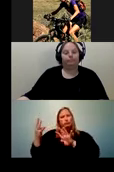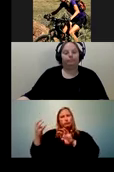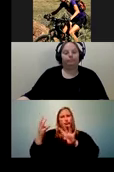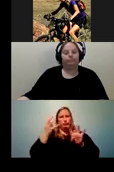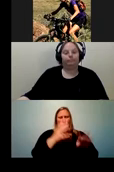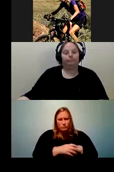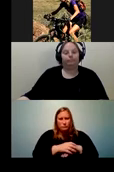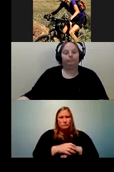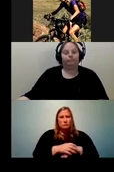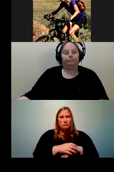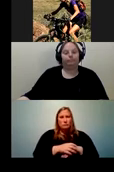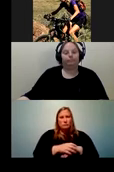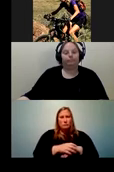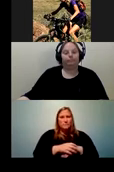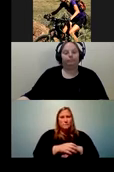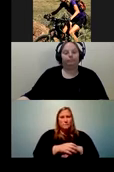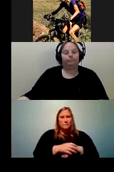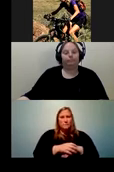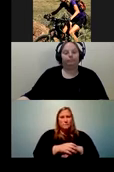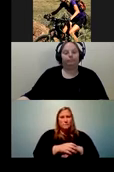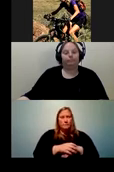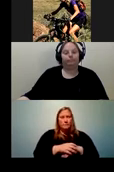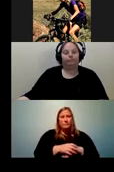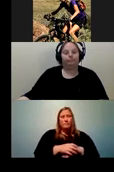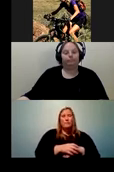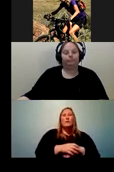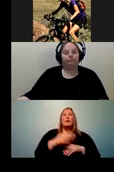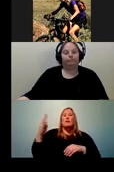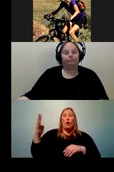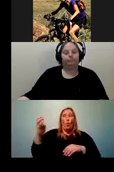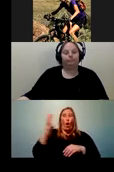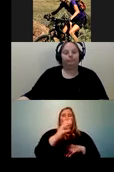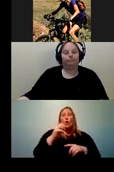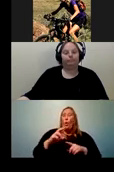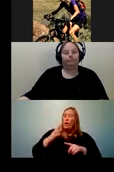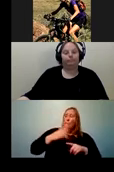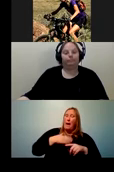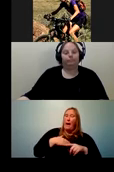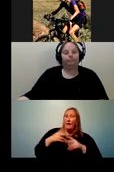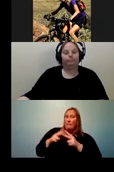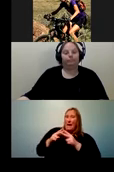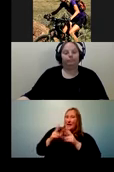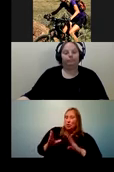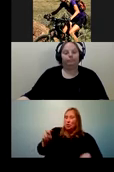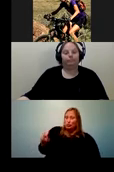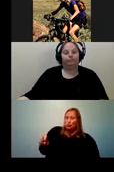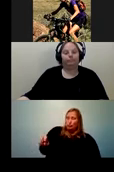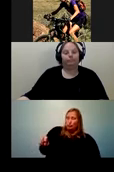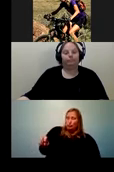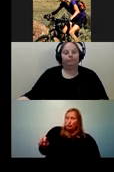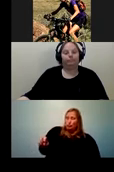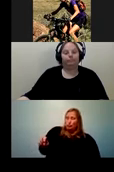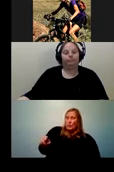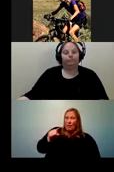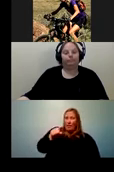your passenger, it may have to perish to save those five people. This is real life trolley problem